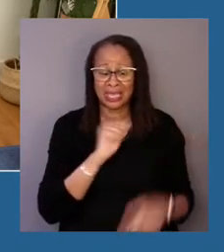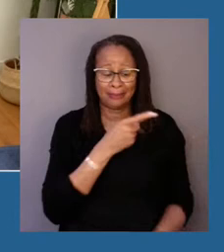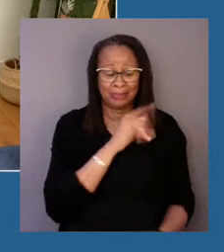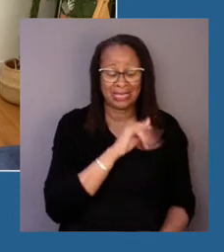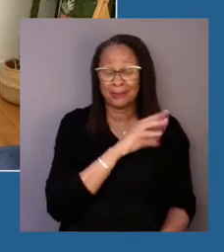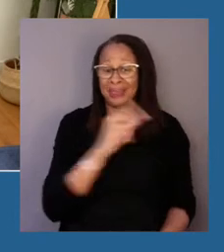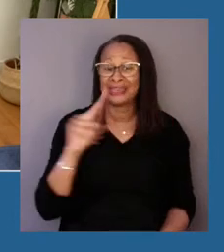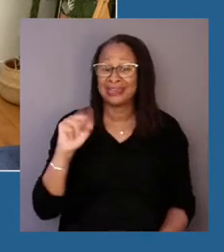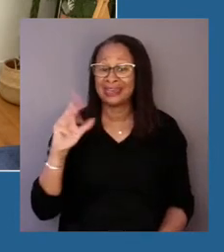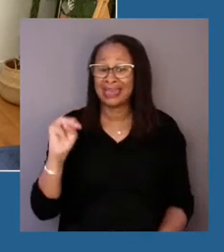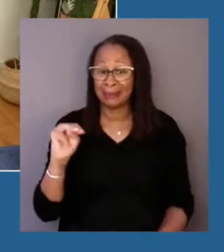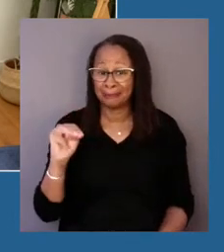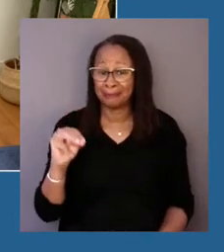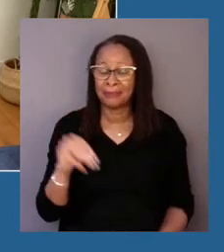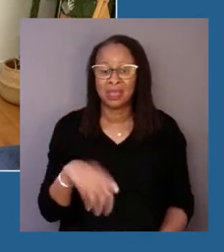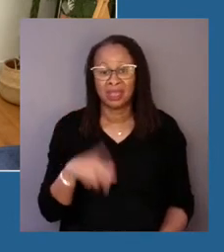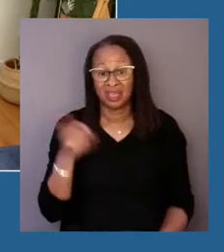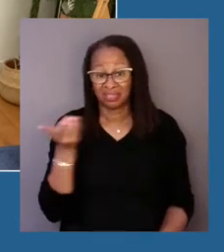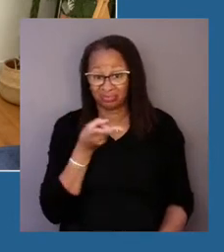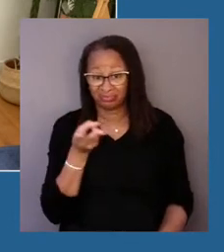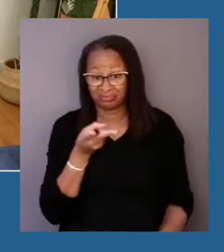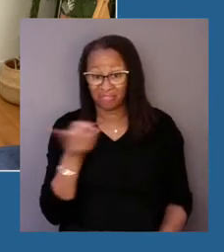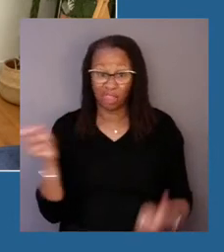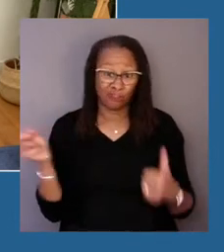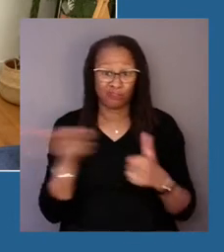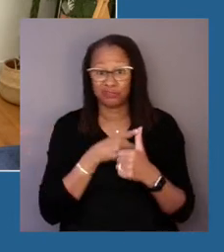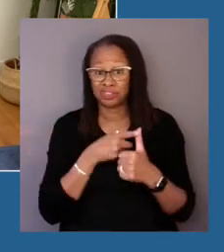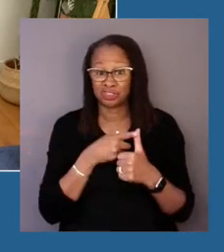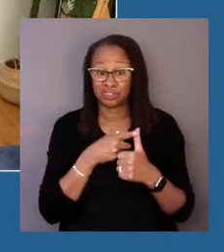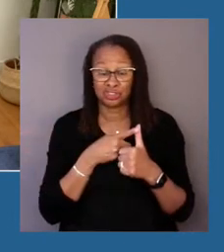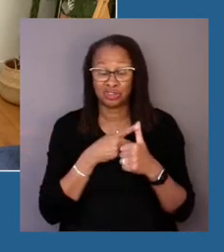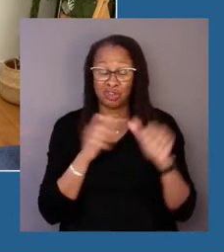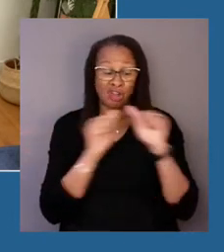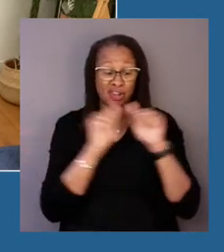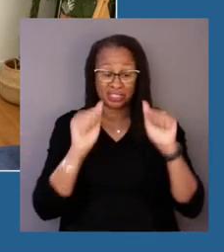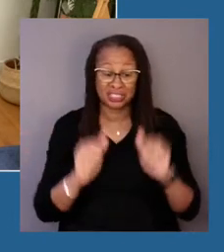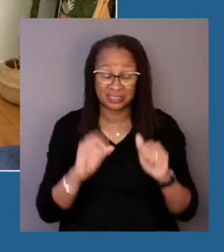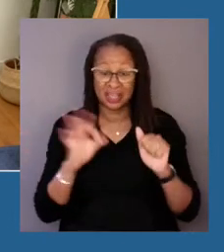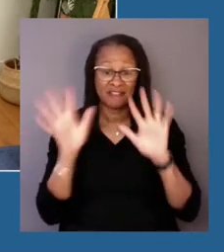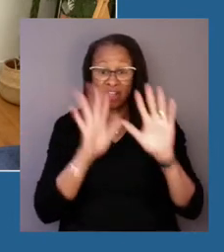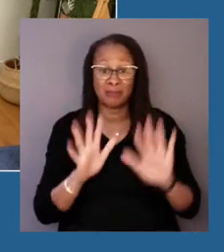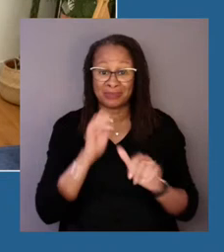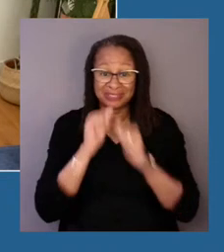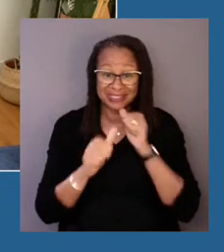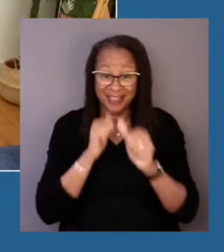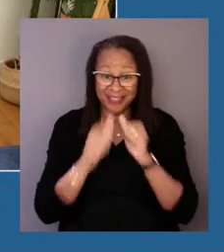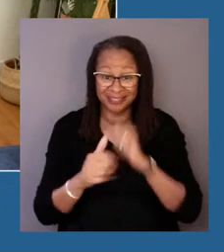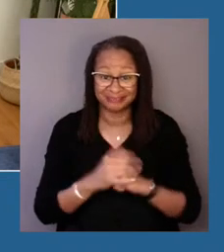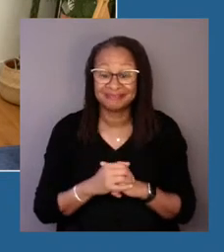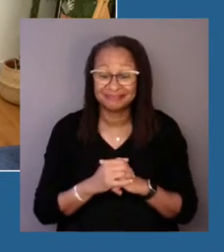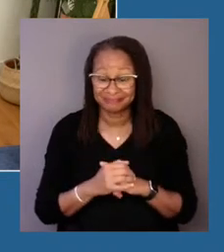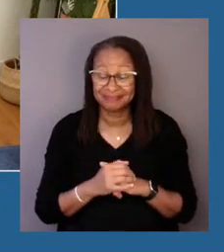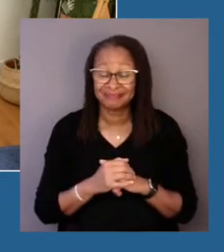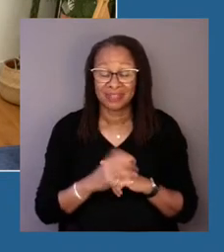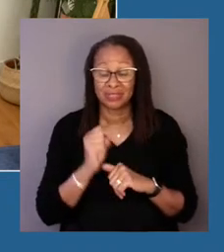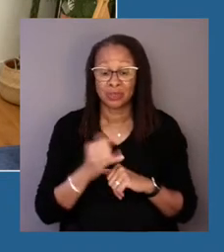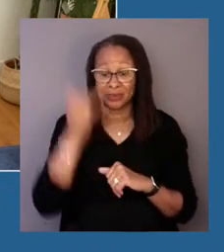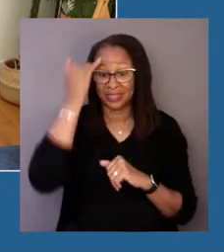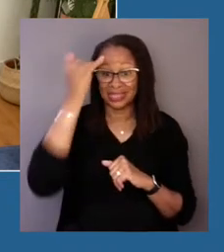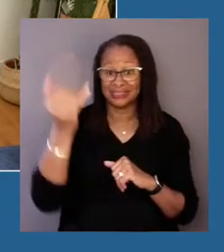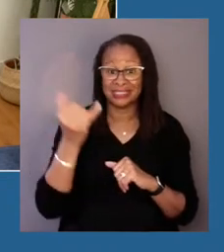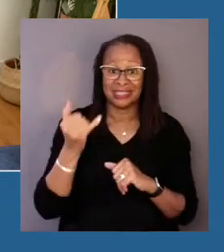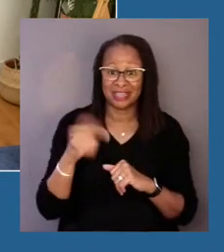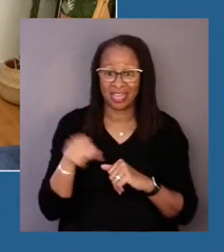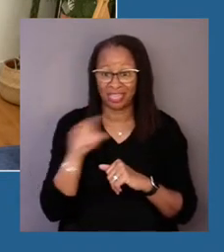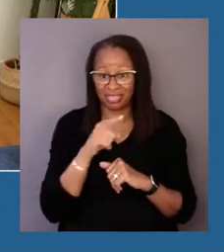like the original architects of climate denial. So the idea that they're like, you